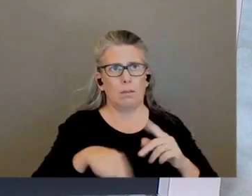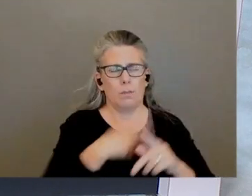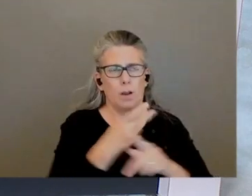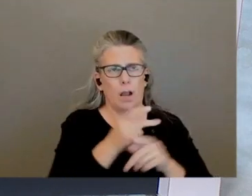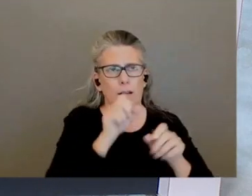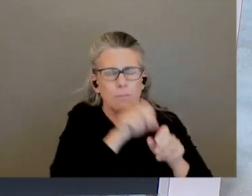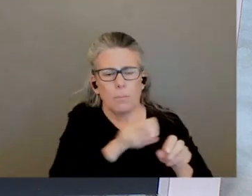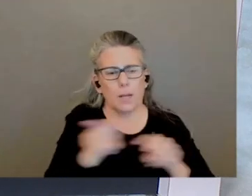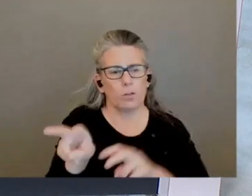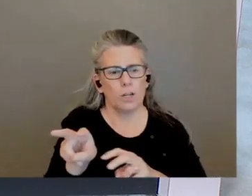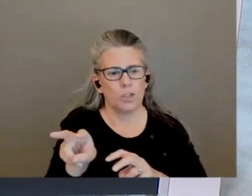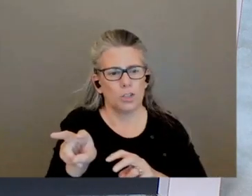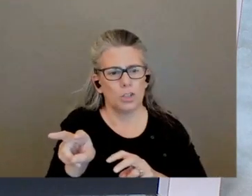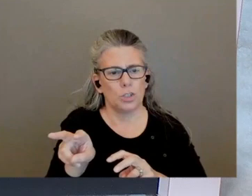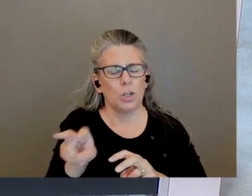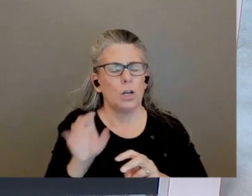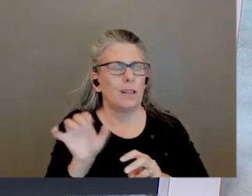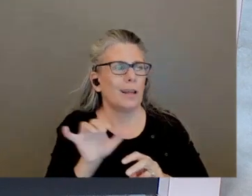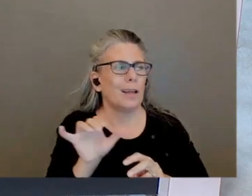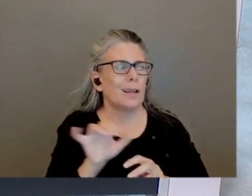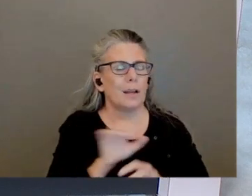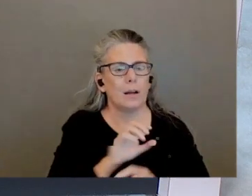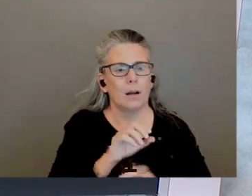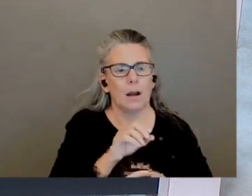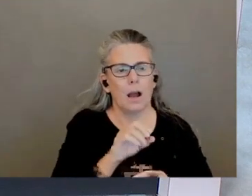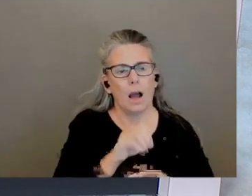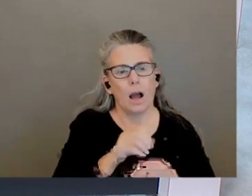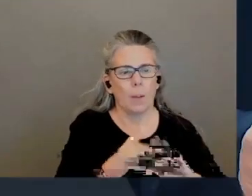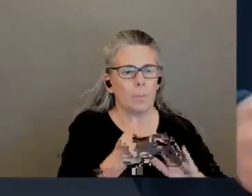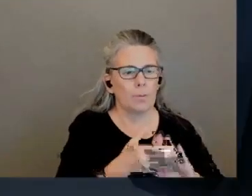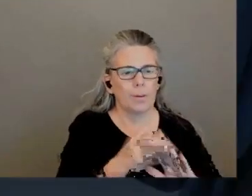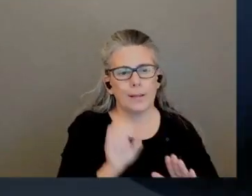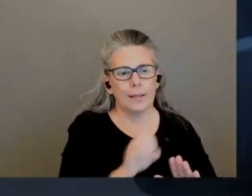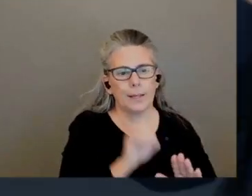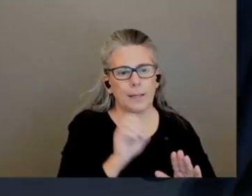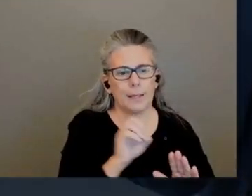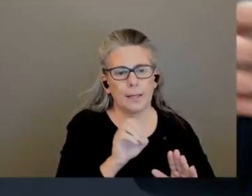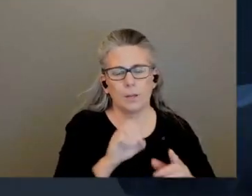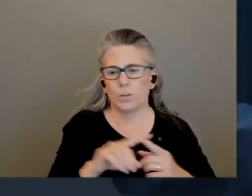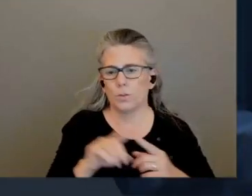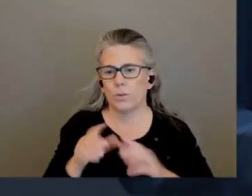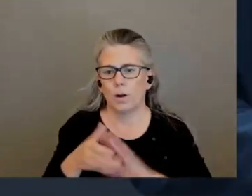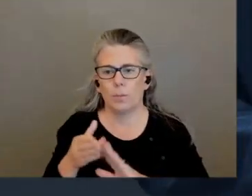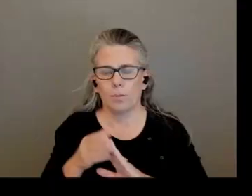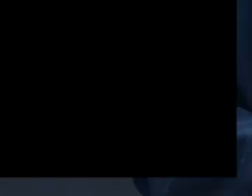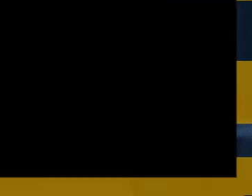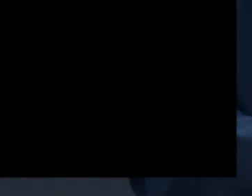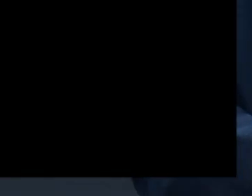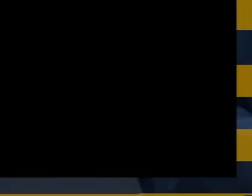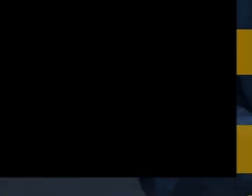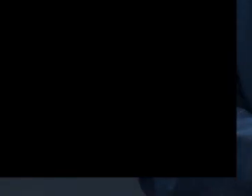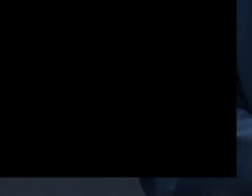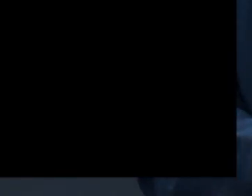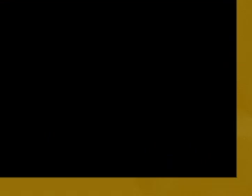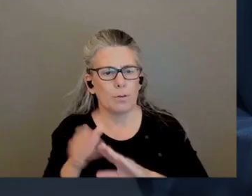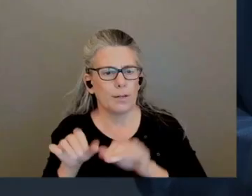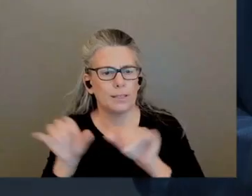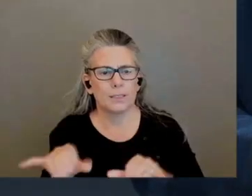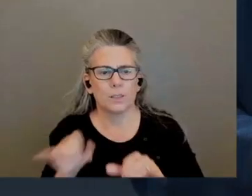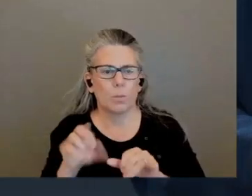from proprietary operating system on processor. Power I used to work a lot with. You're moving to Linux